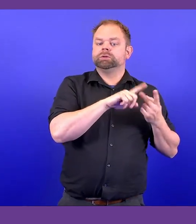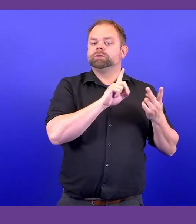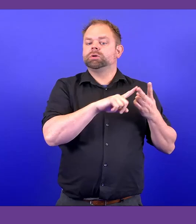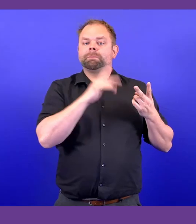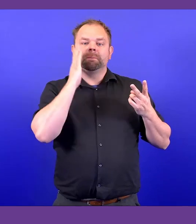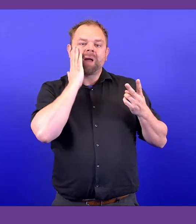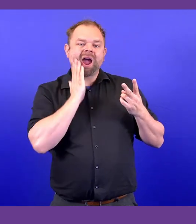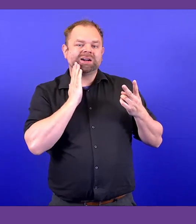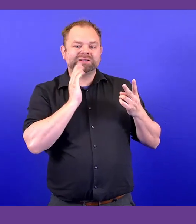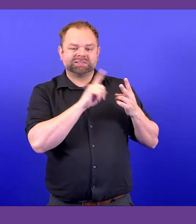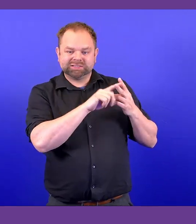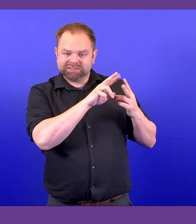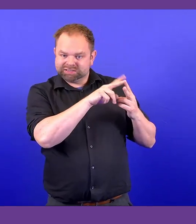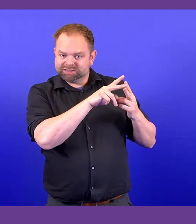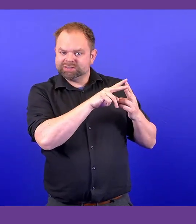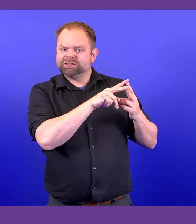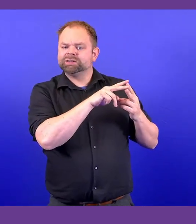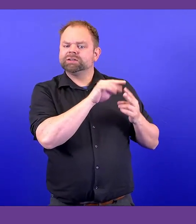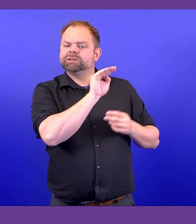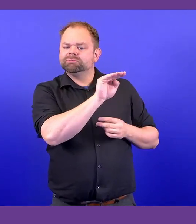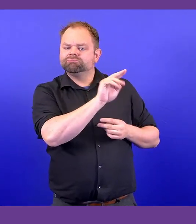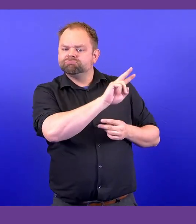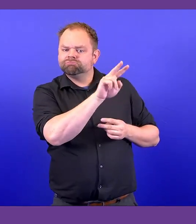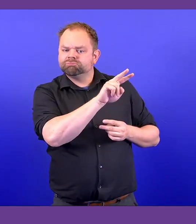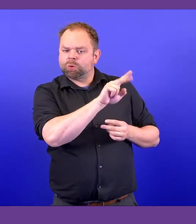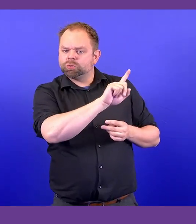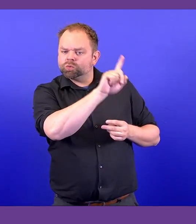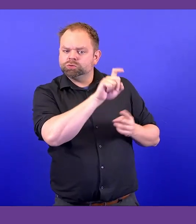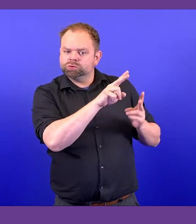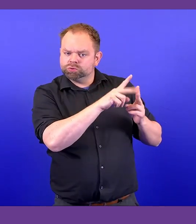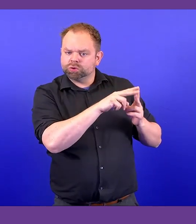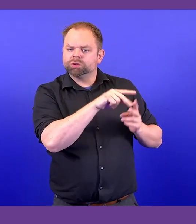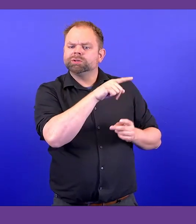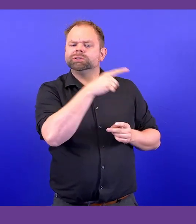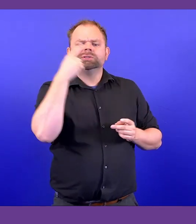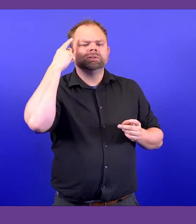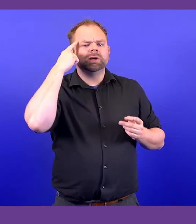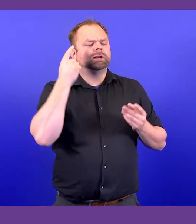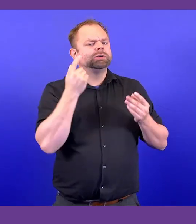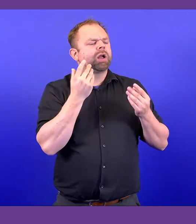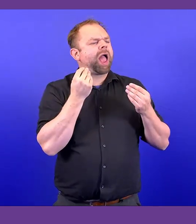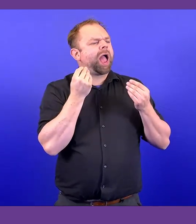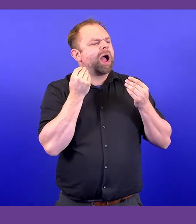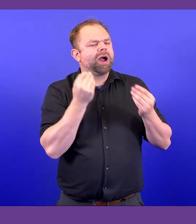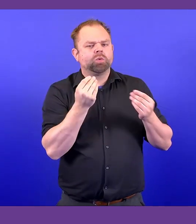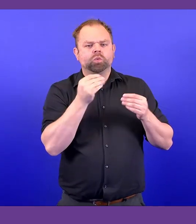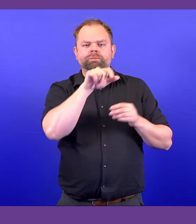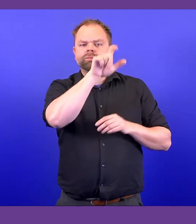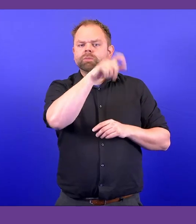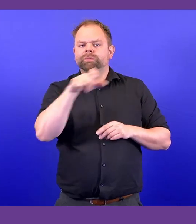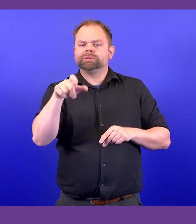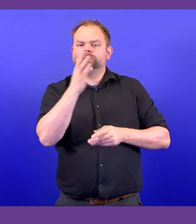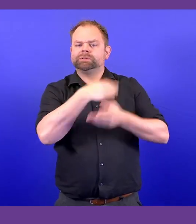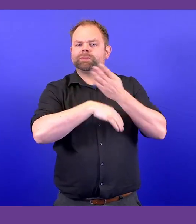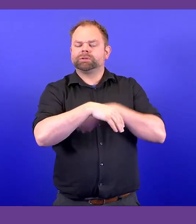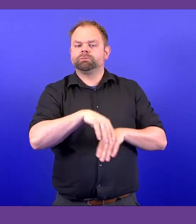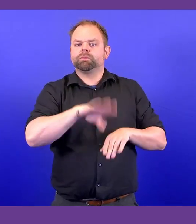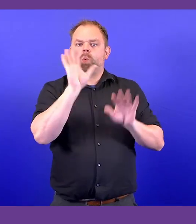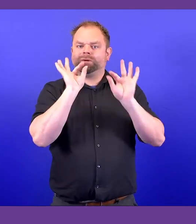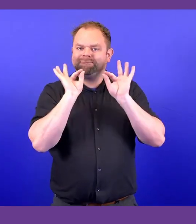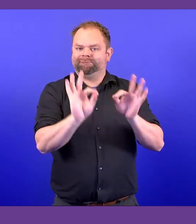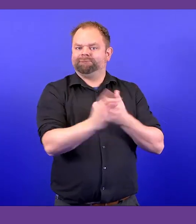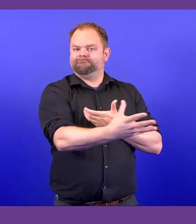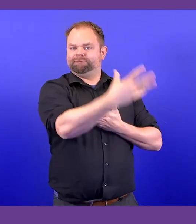So transport companies and governments should ask people with intellectual disability for their input from the